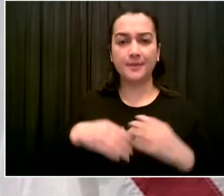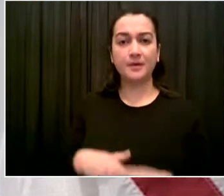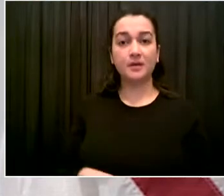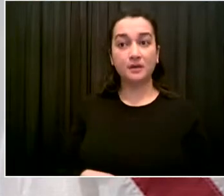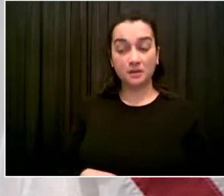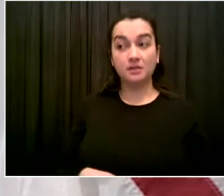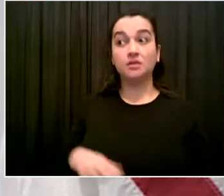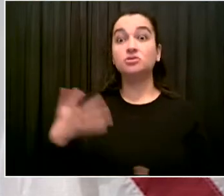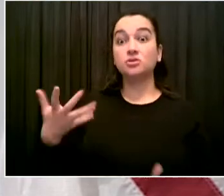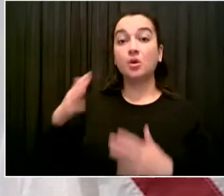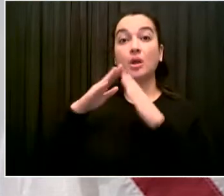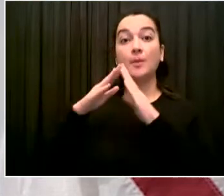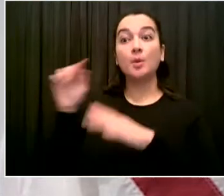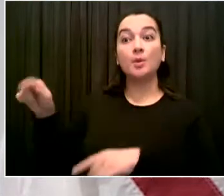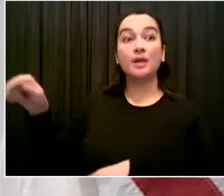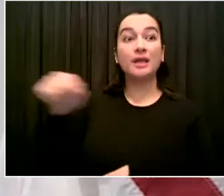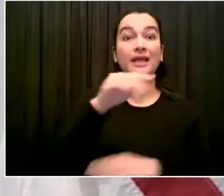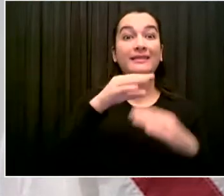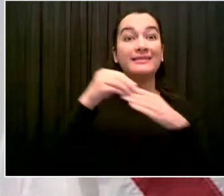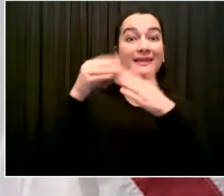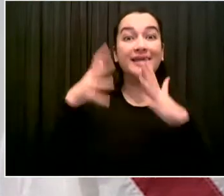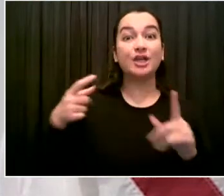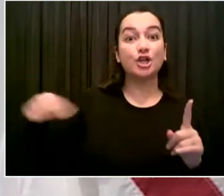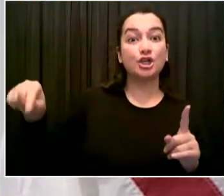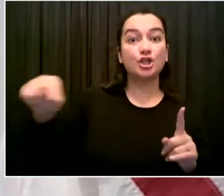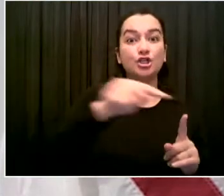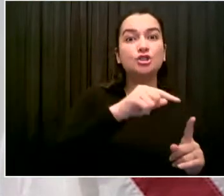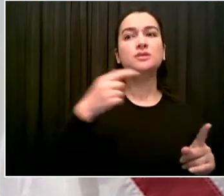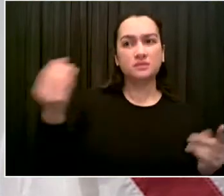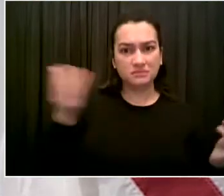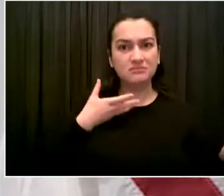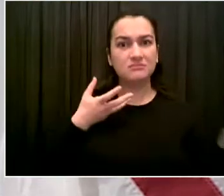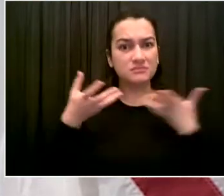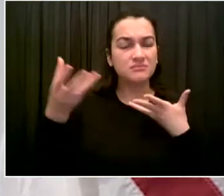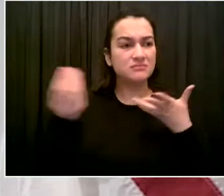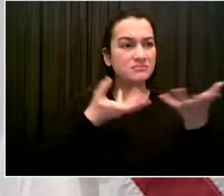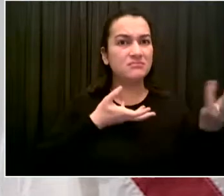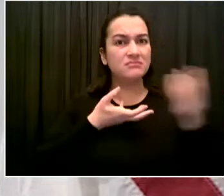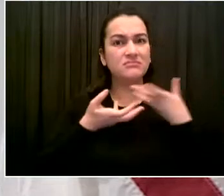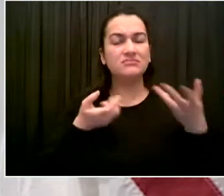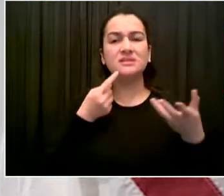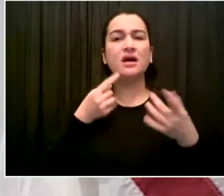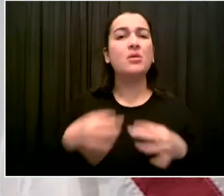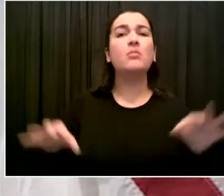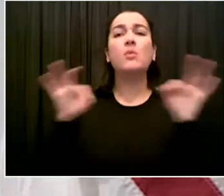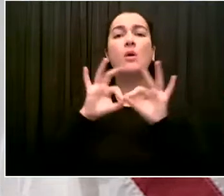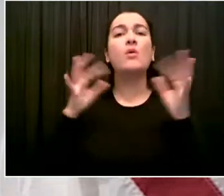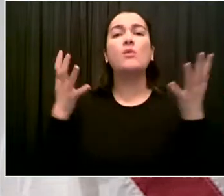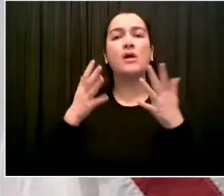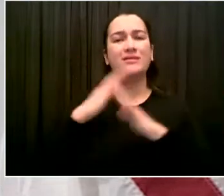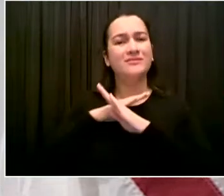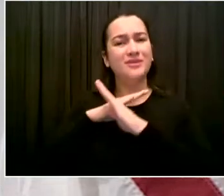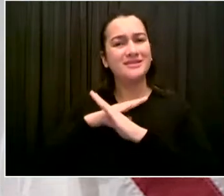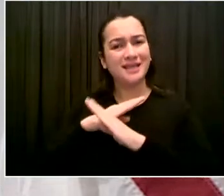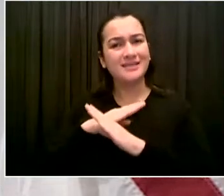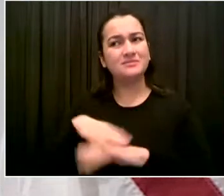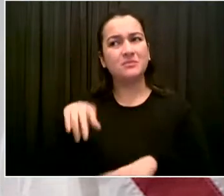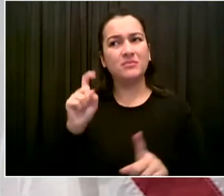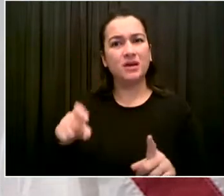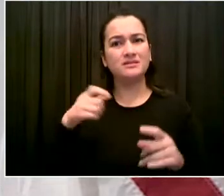to really encourage people to come forward in support of Asian Americans and their